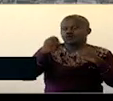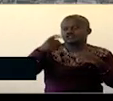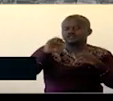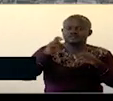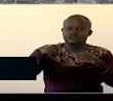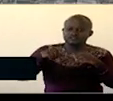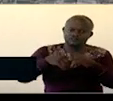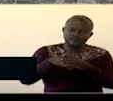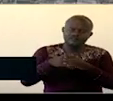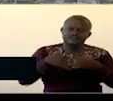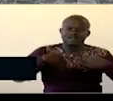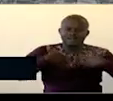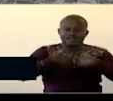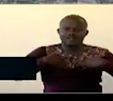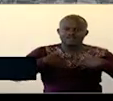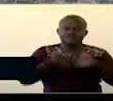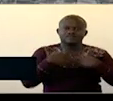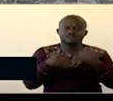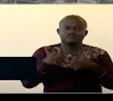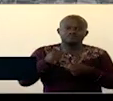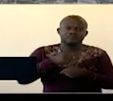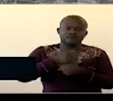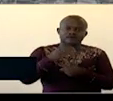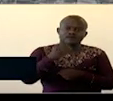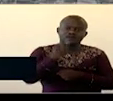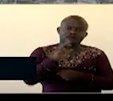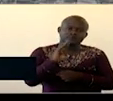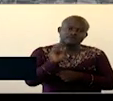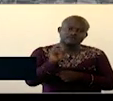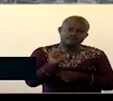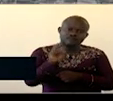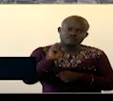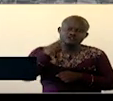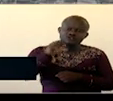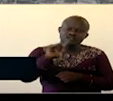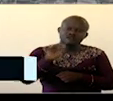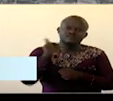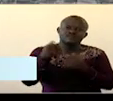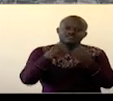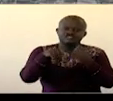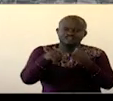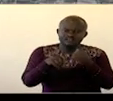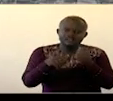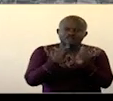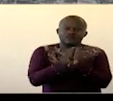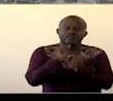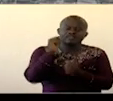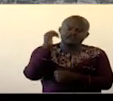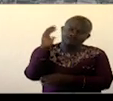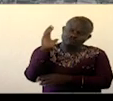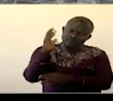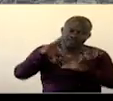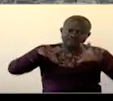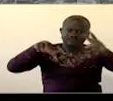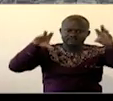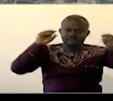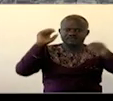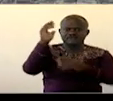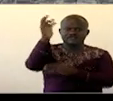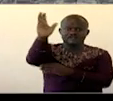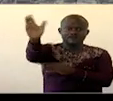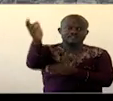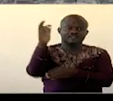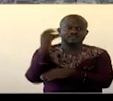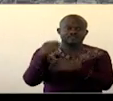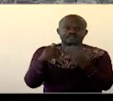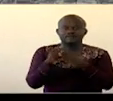animals. Animals produce carbon dioxide, which is needed by plants. Remember, plants